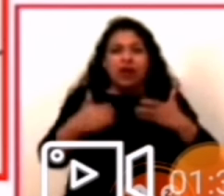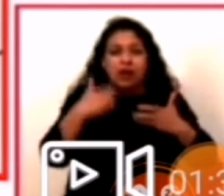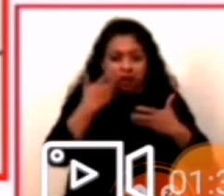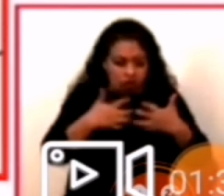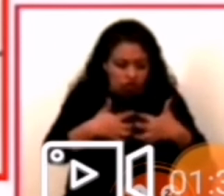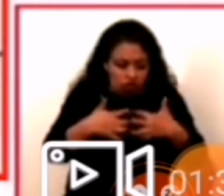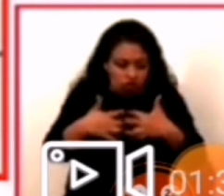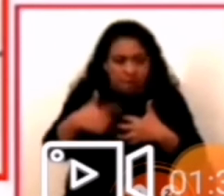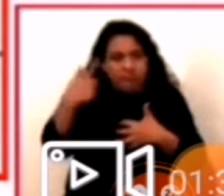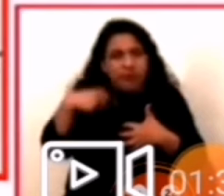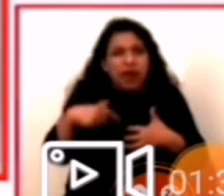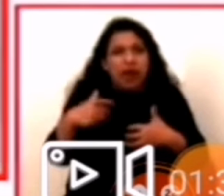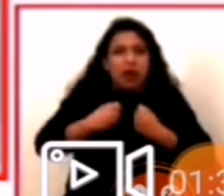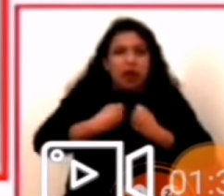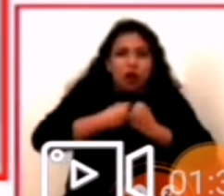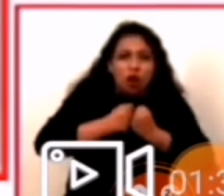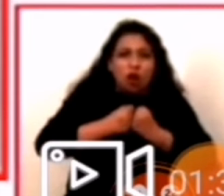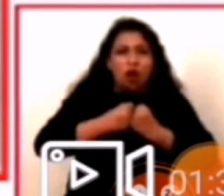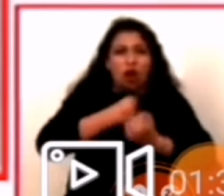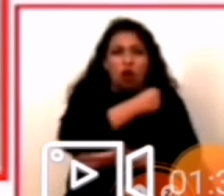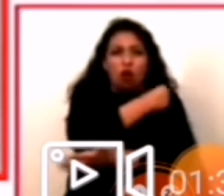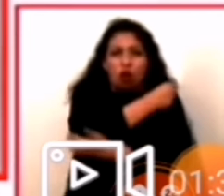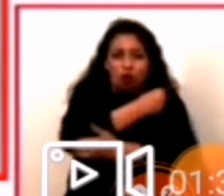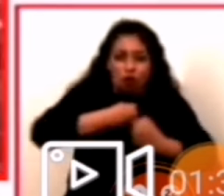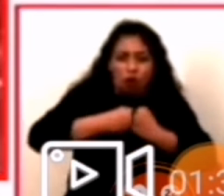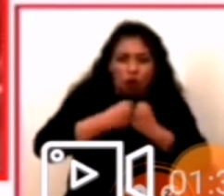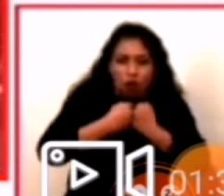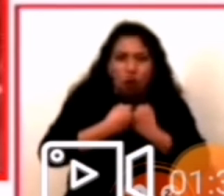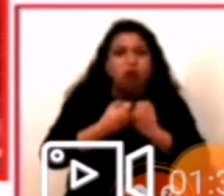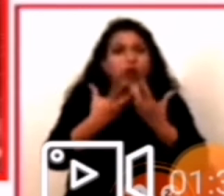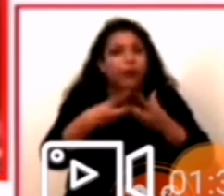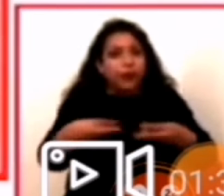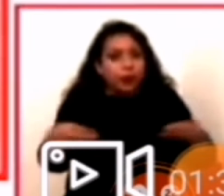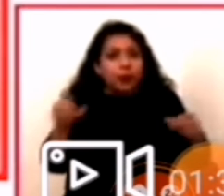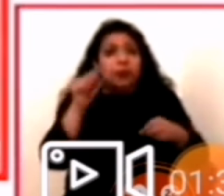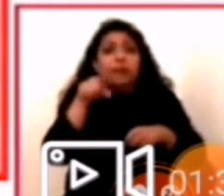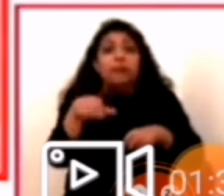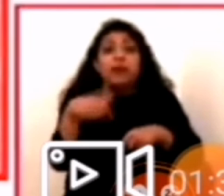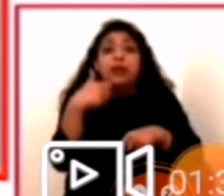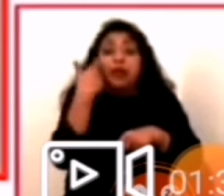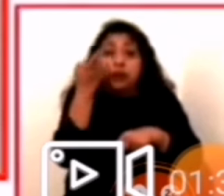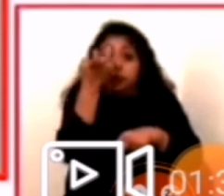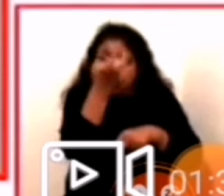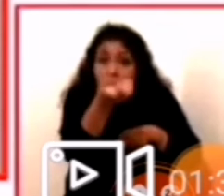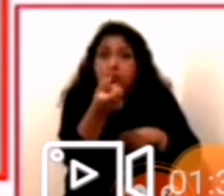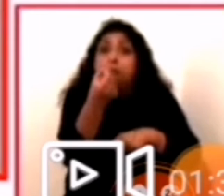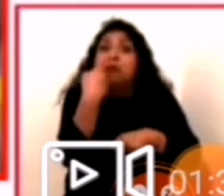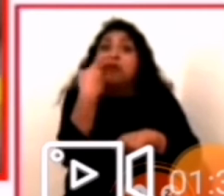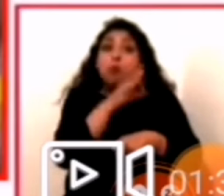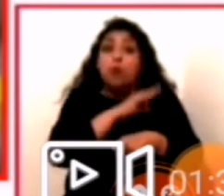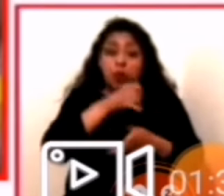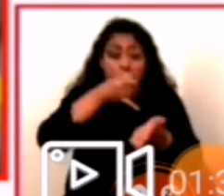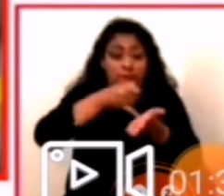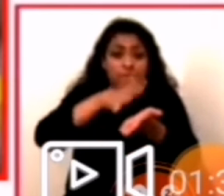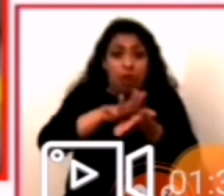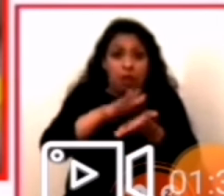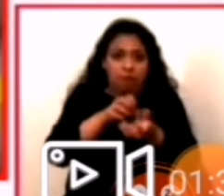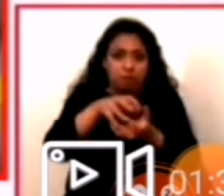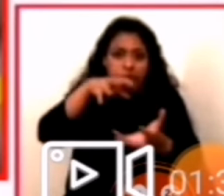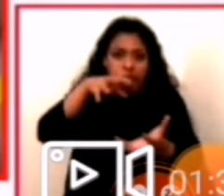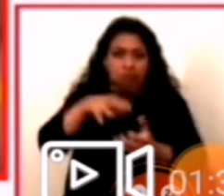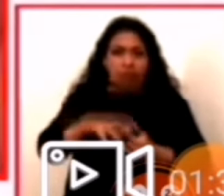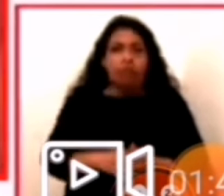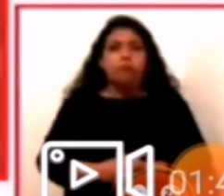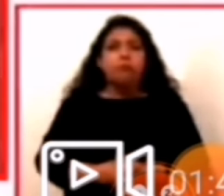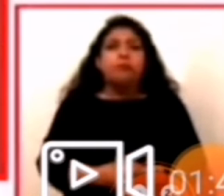curar molestias de rodillas y codos, y a la par, se trabaja para poder tener este tipo de medicamentos. So